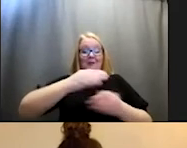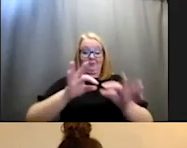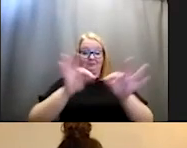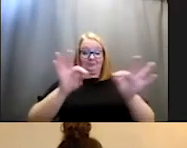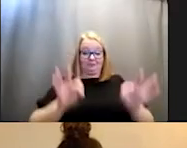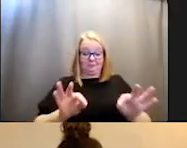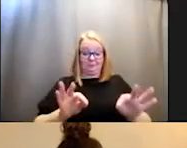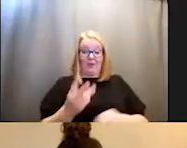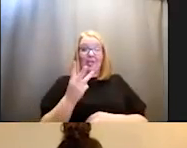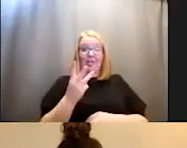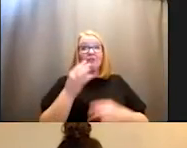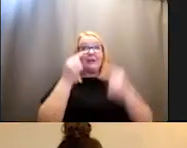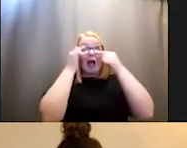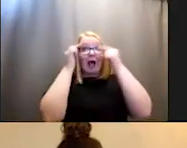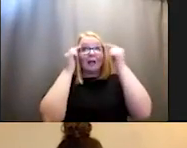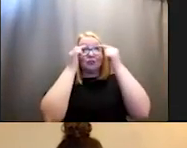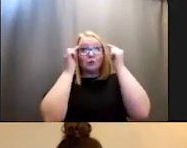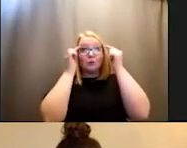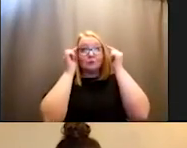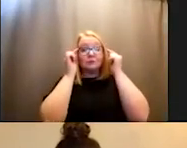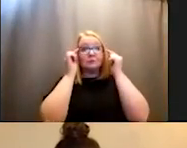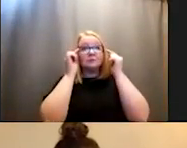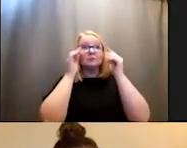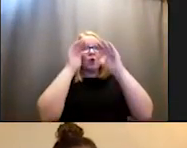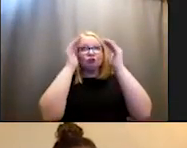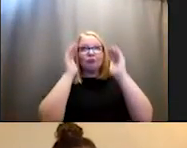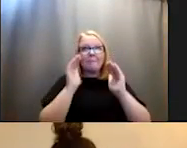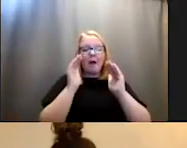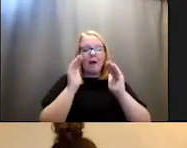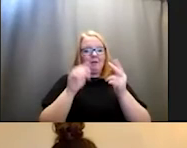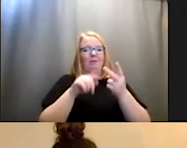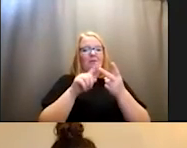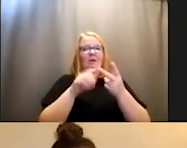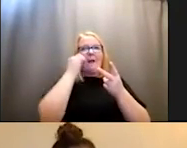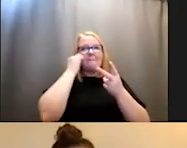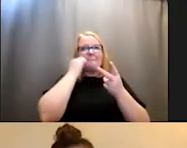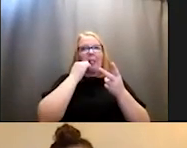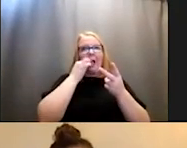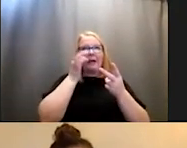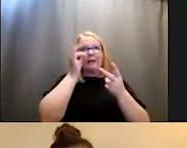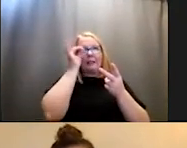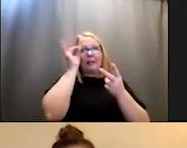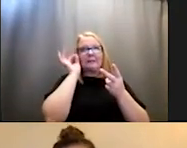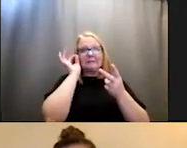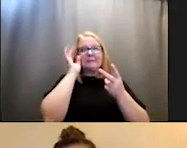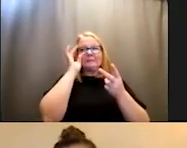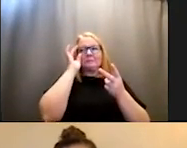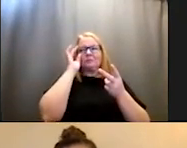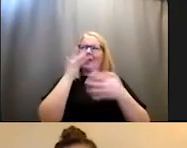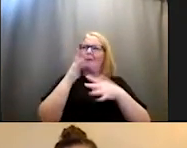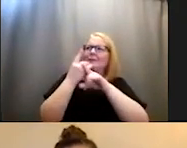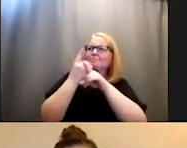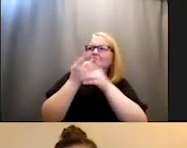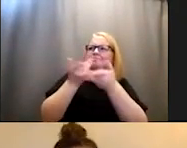3 eyeshadows and eye shapers, 1 black cake liner, which having spoken to a number of women